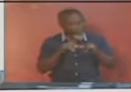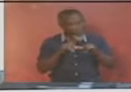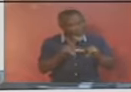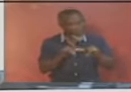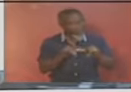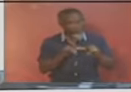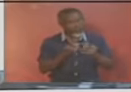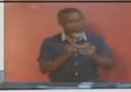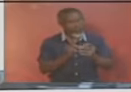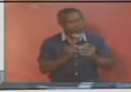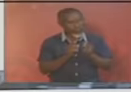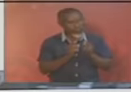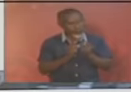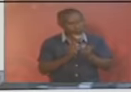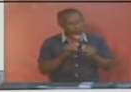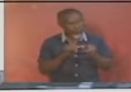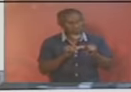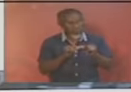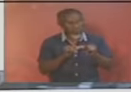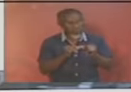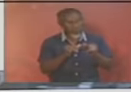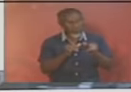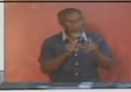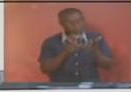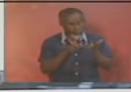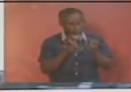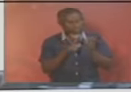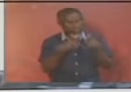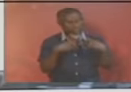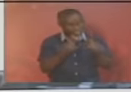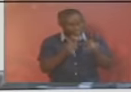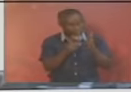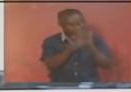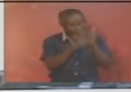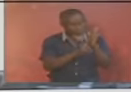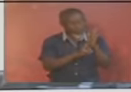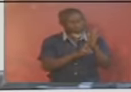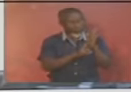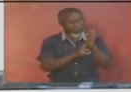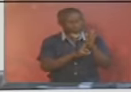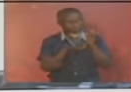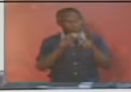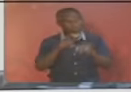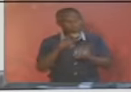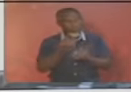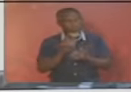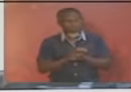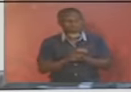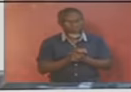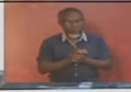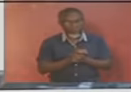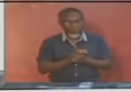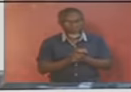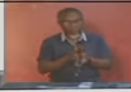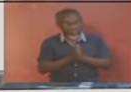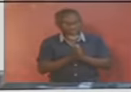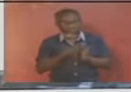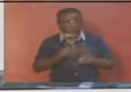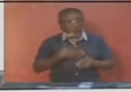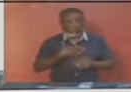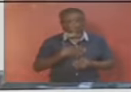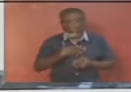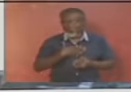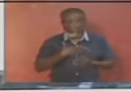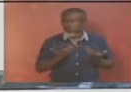the public health measures that we've been continuing to enforce and to ask people to remember,